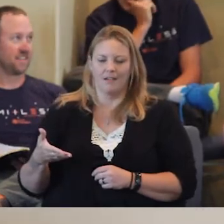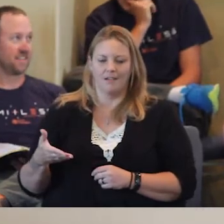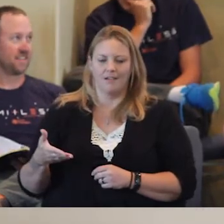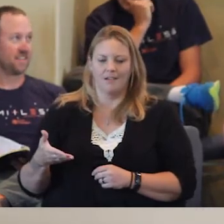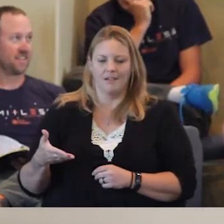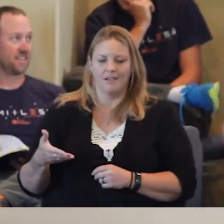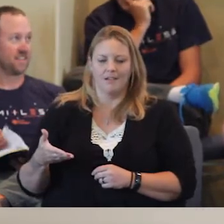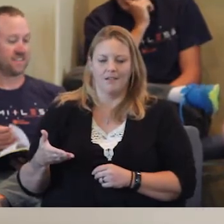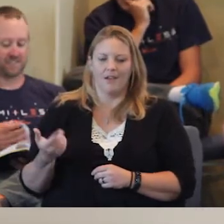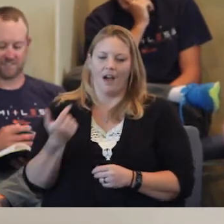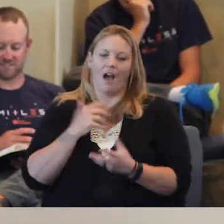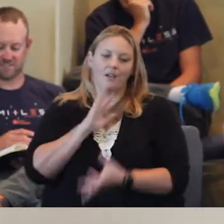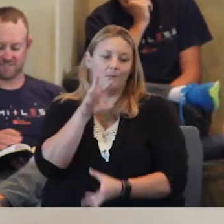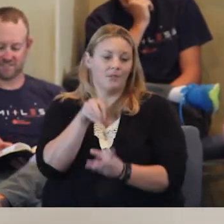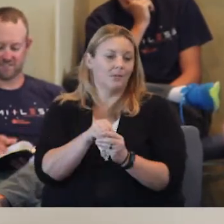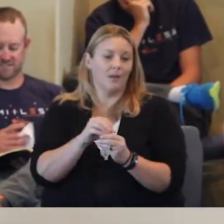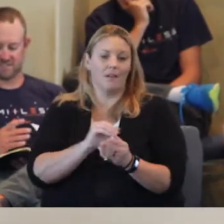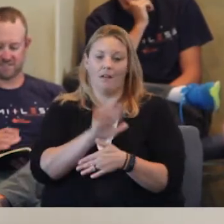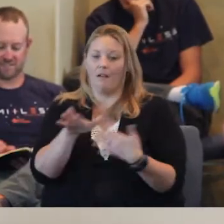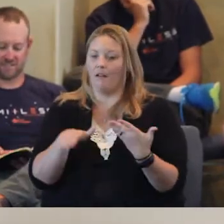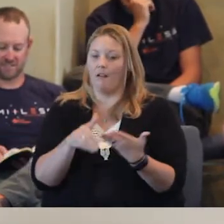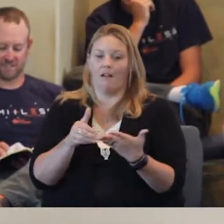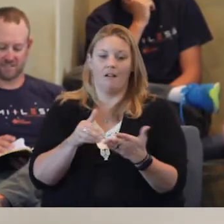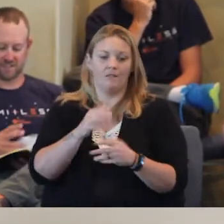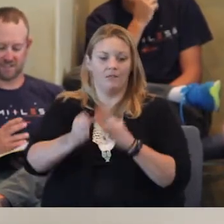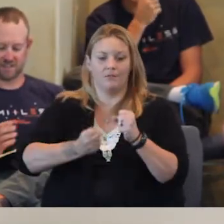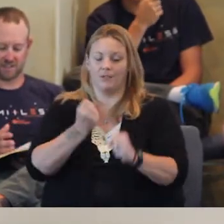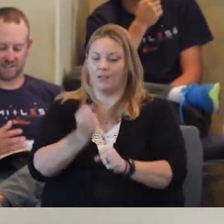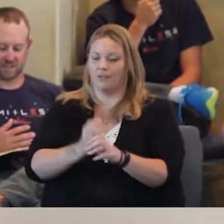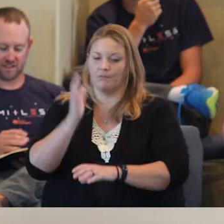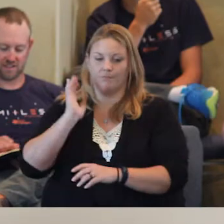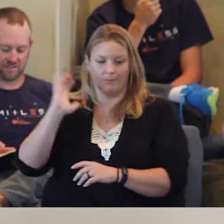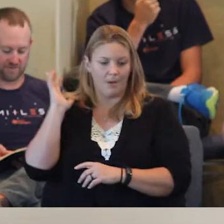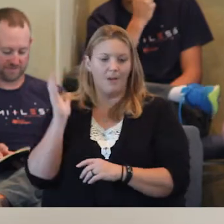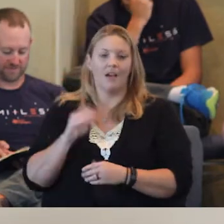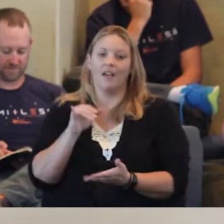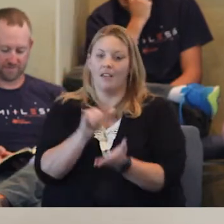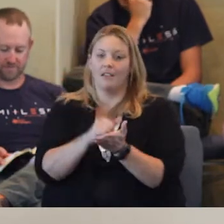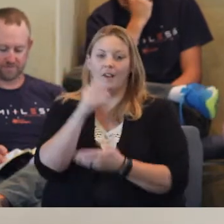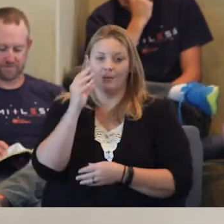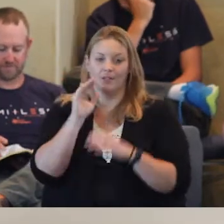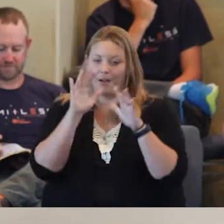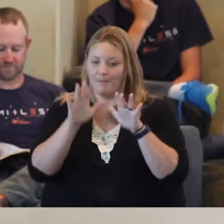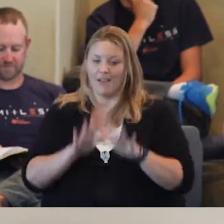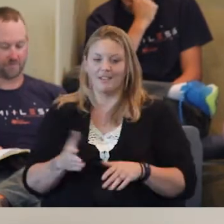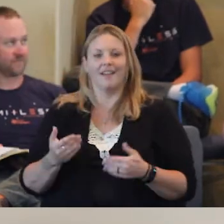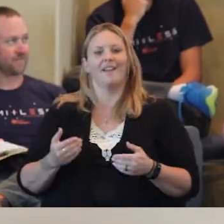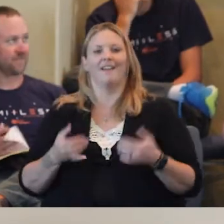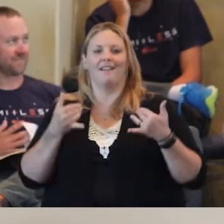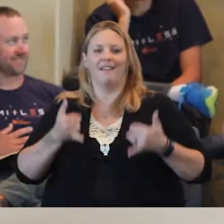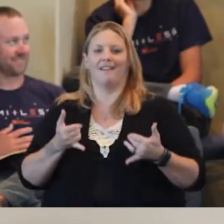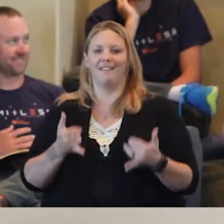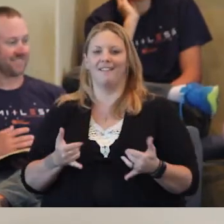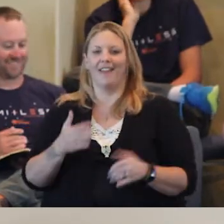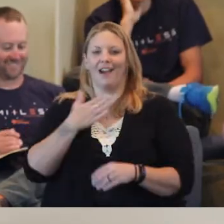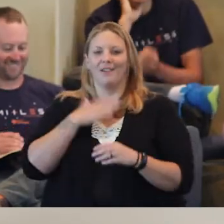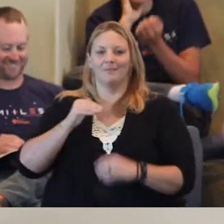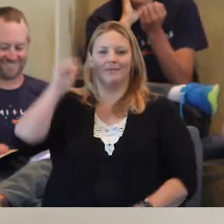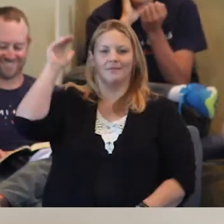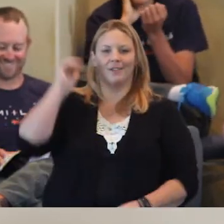of, you know, I was a participant all those years ago, and that was amazing. And now I'm an